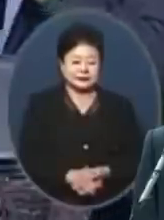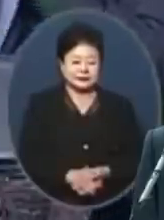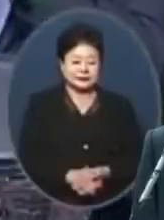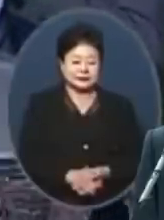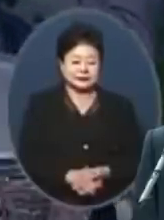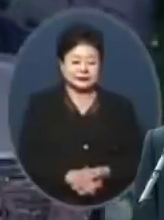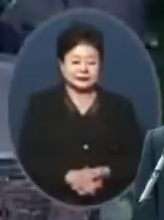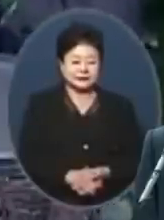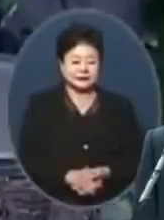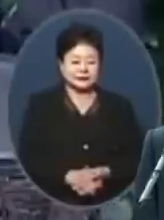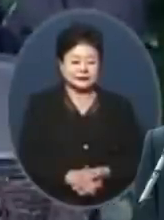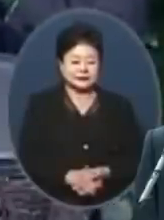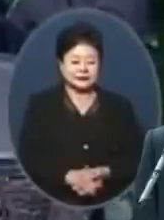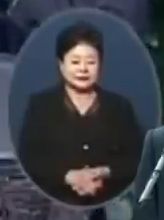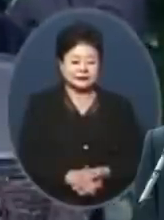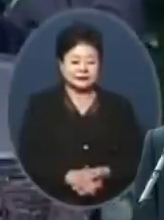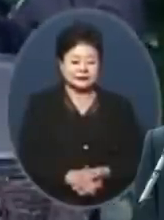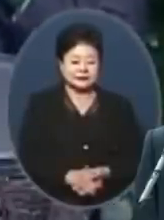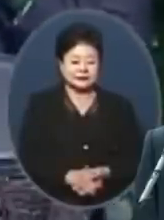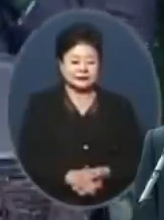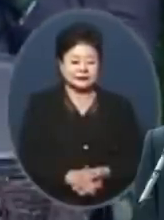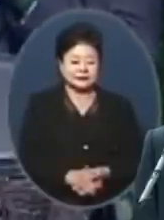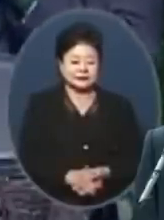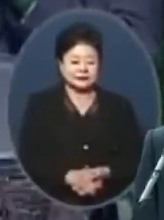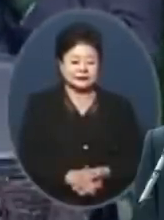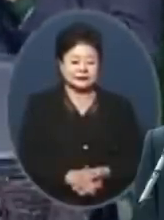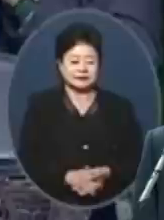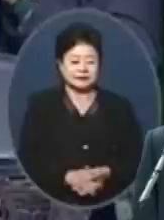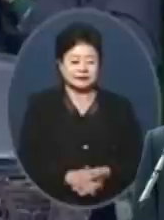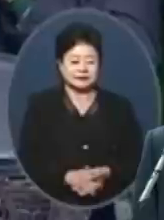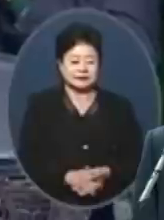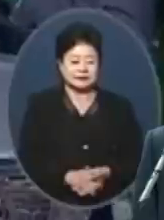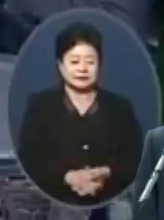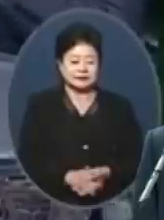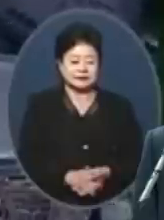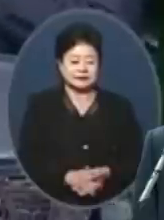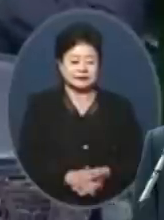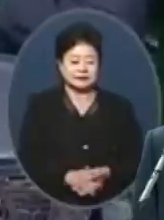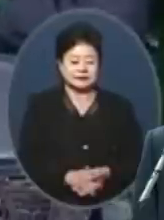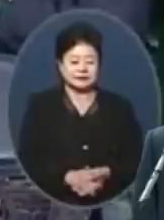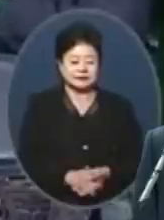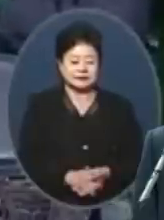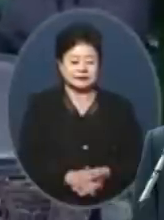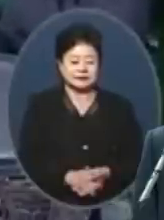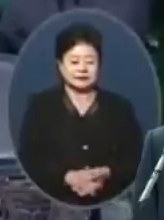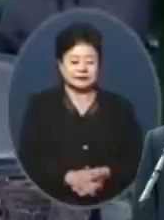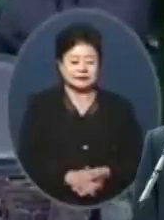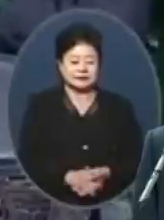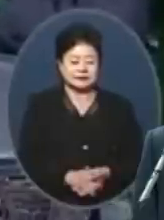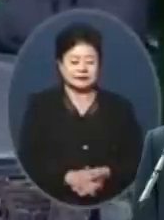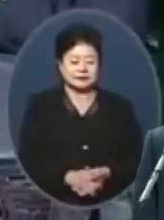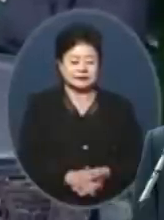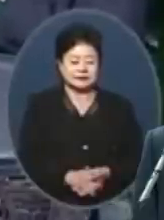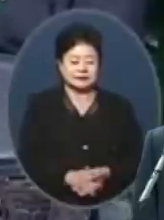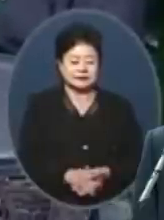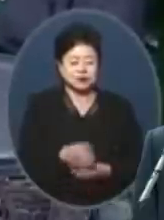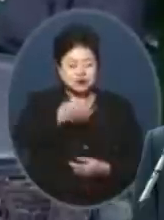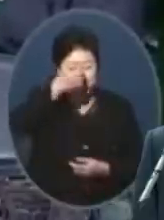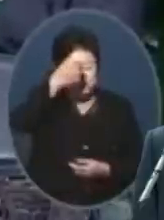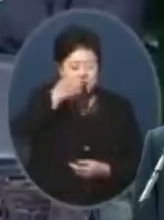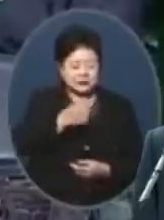enslaved. He was in prison. But he was not discouraged because he had a dream inside of him.